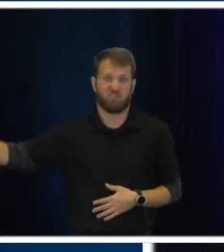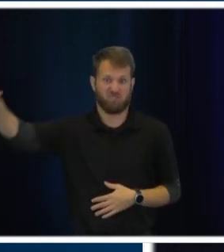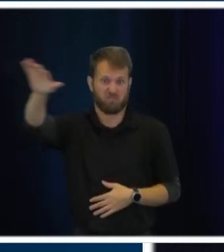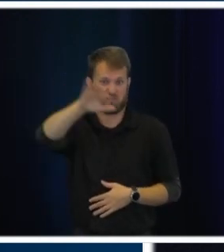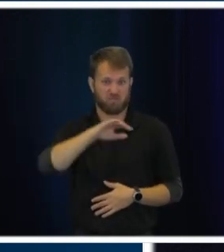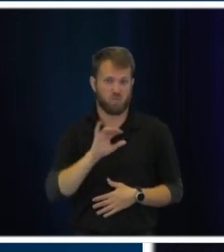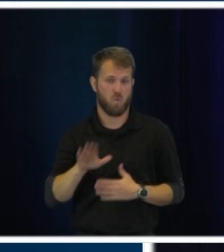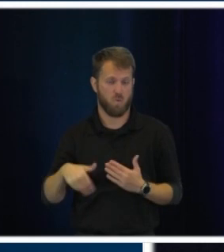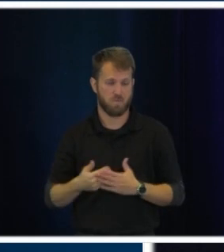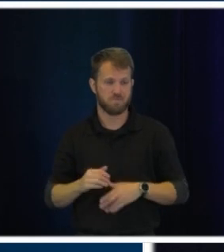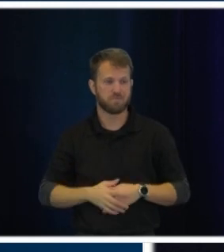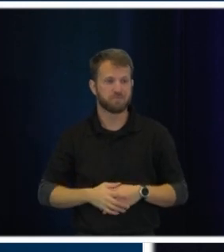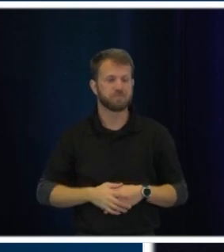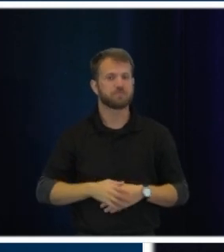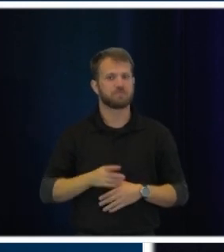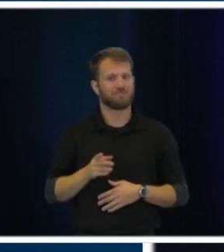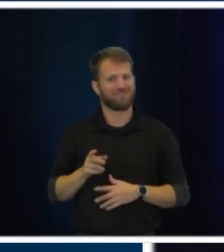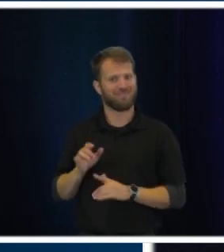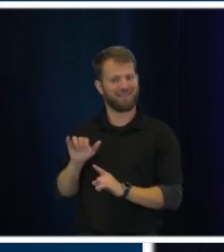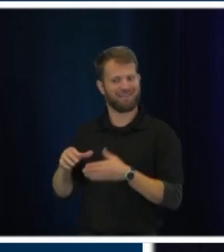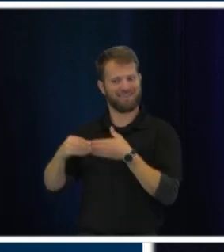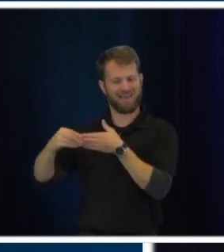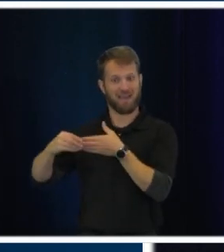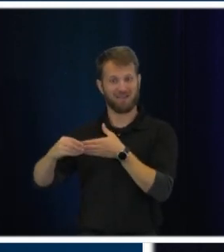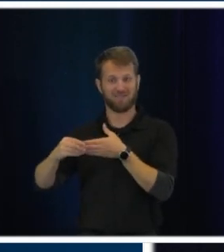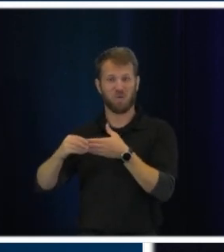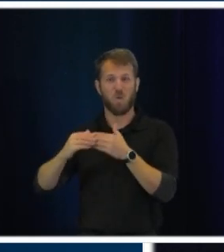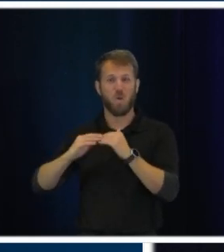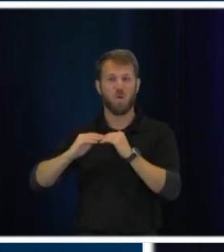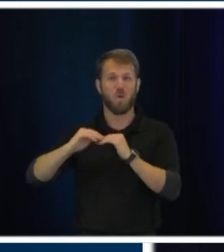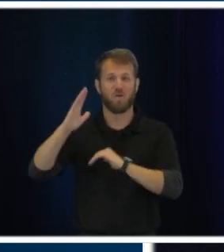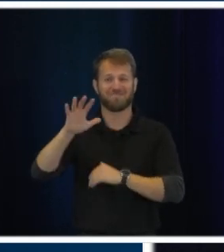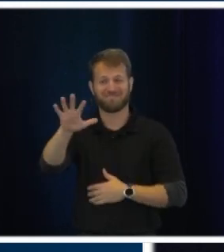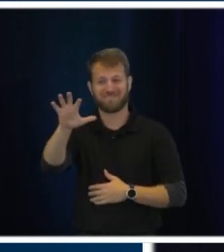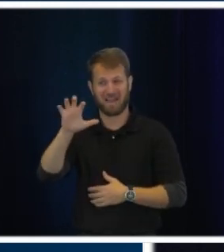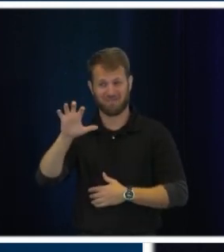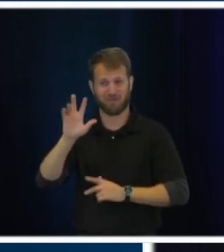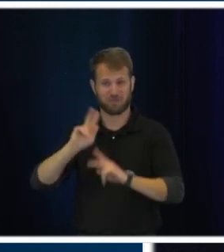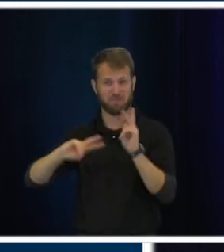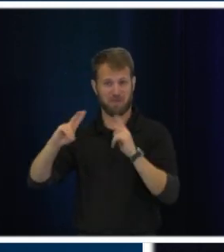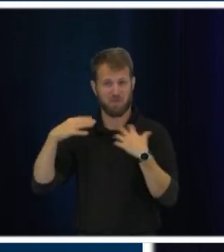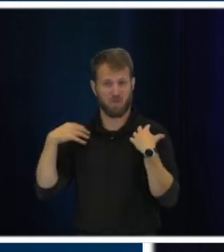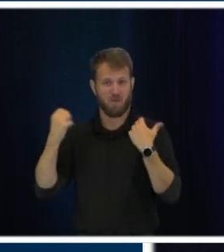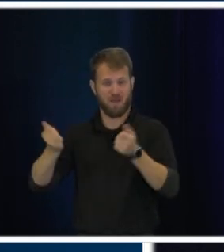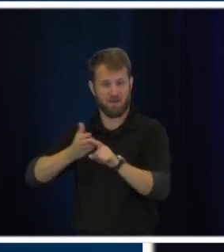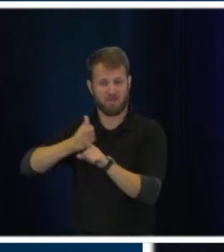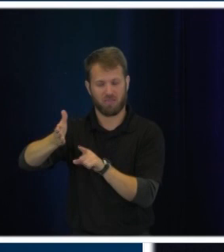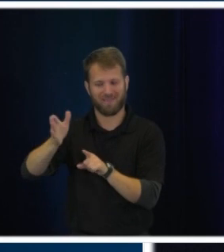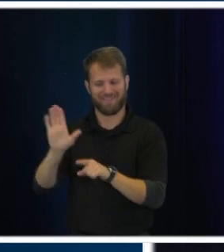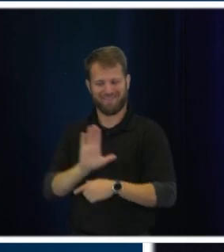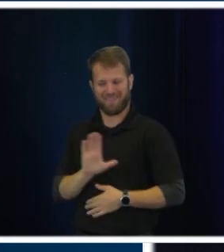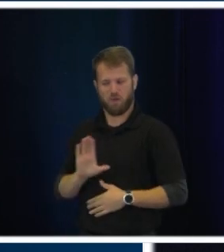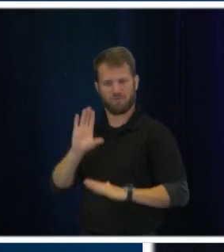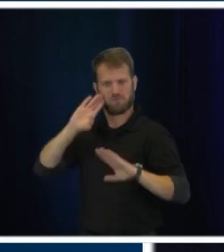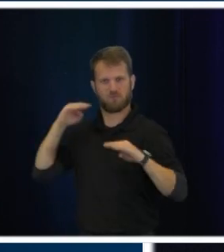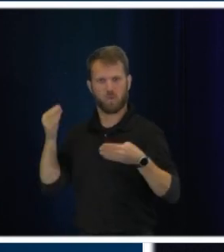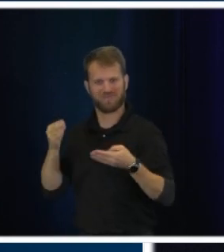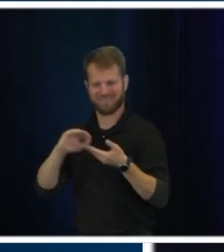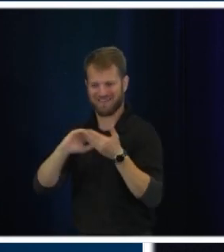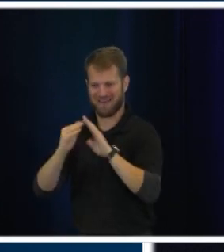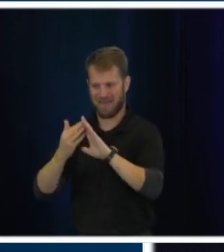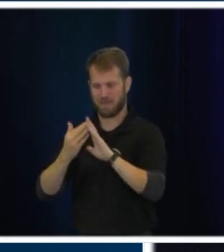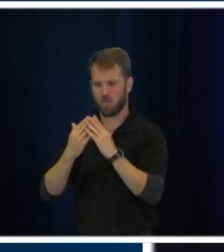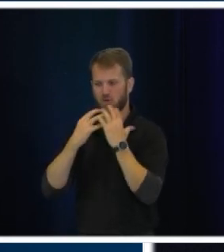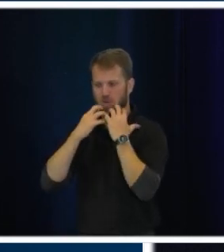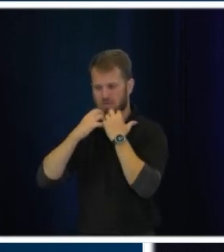As health commissioner, she leads a team of more than 500 public health professionals who are focused on neighborhood-based approaches that address